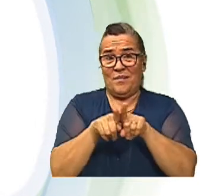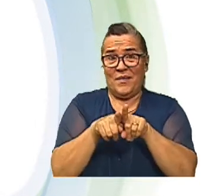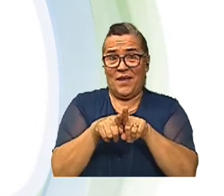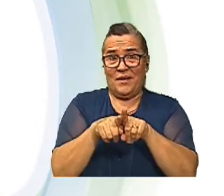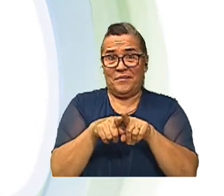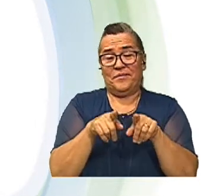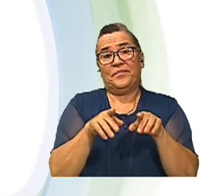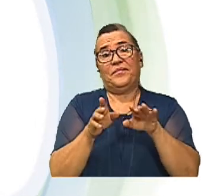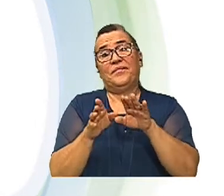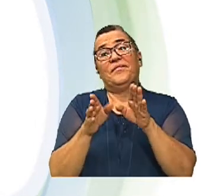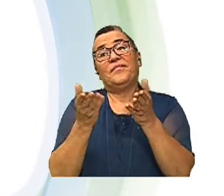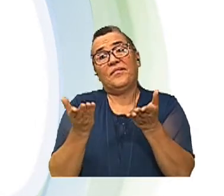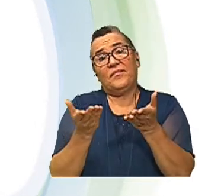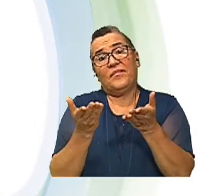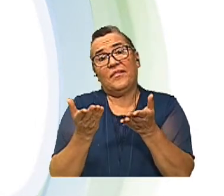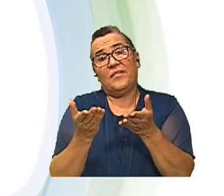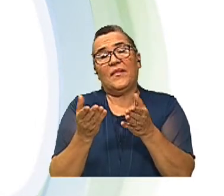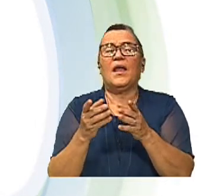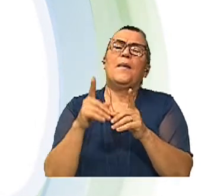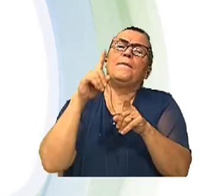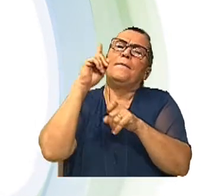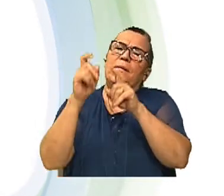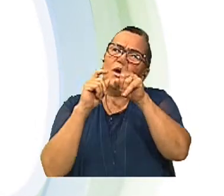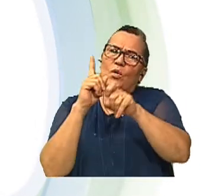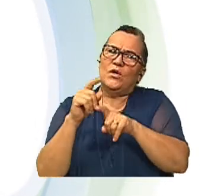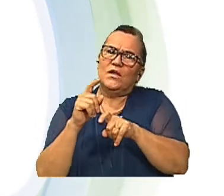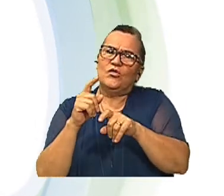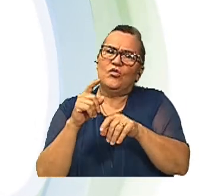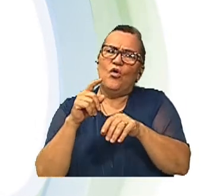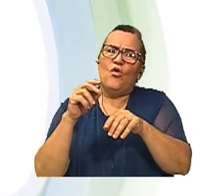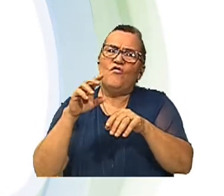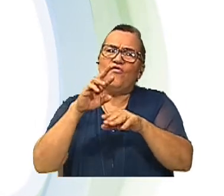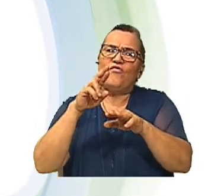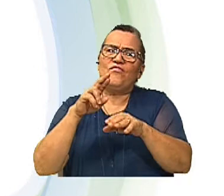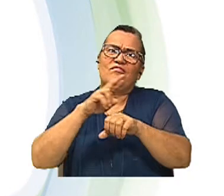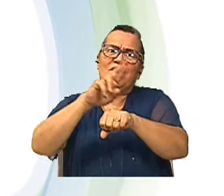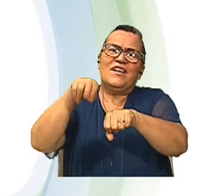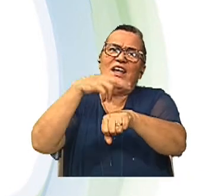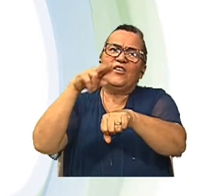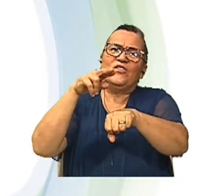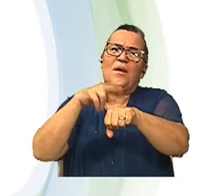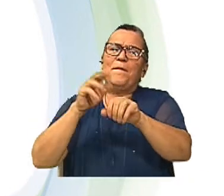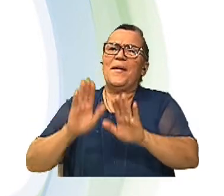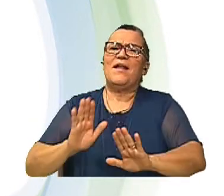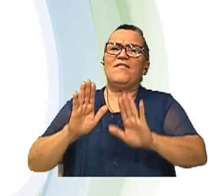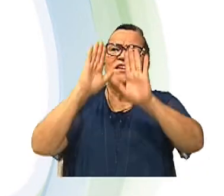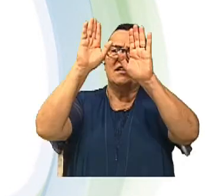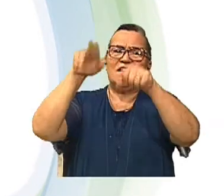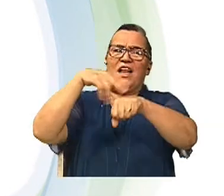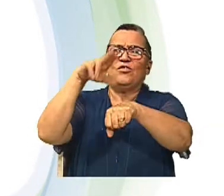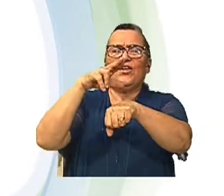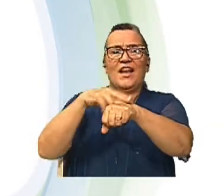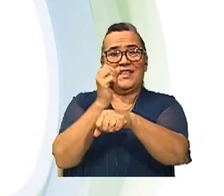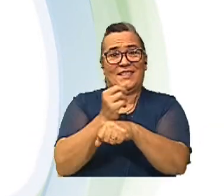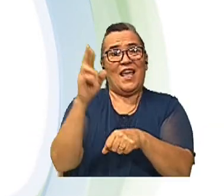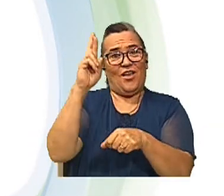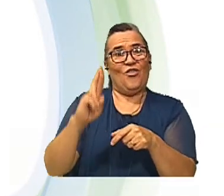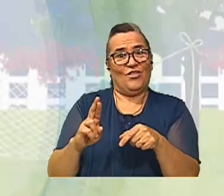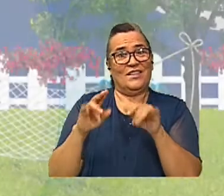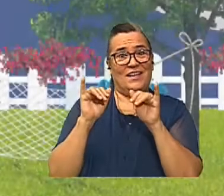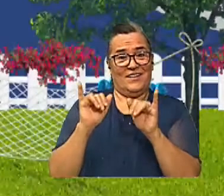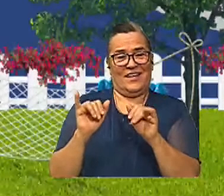besides asking questions about natural wonders in Costa Rica.